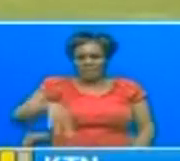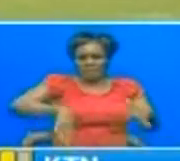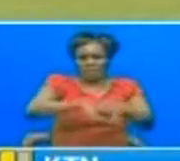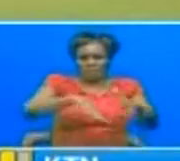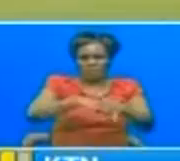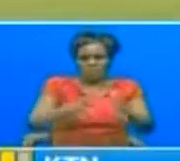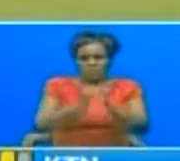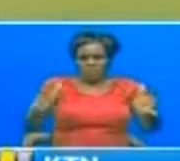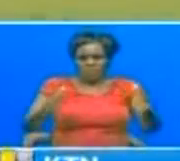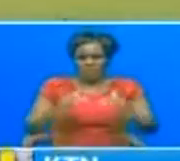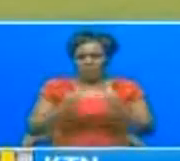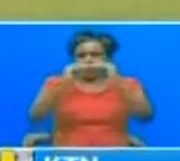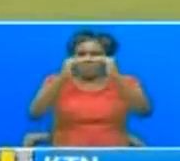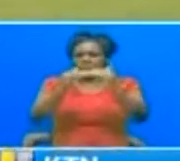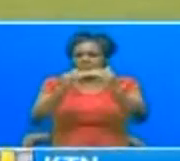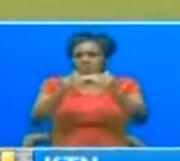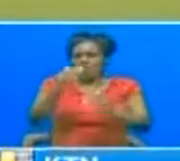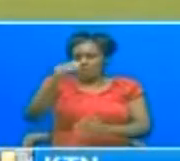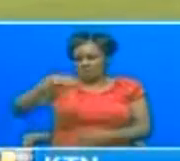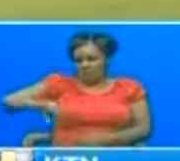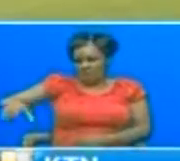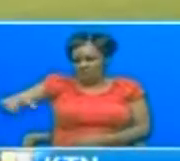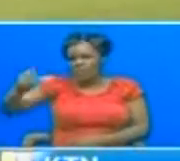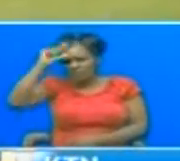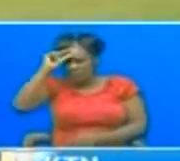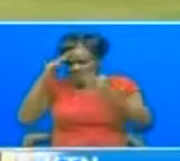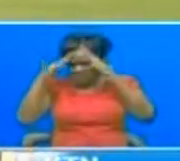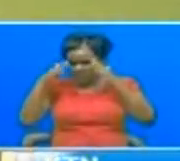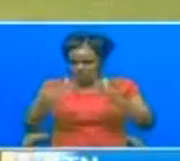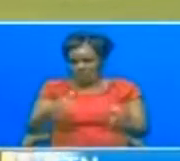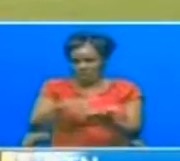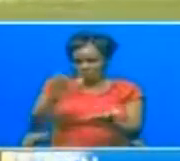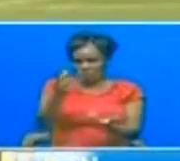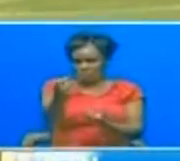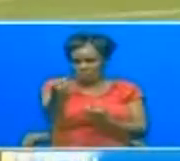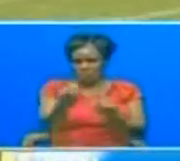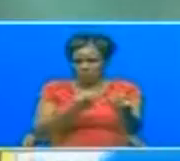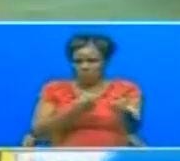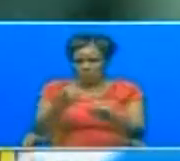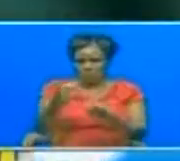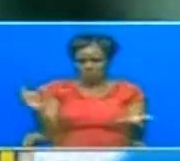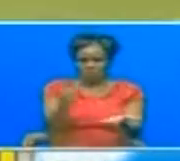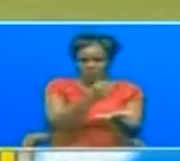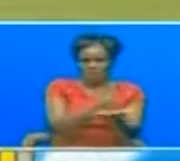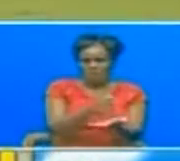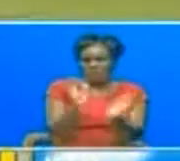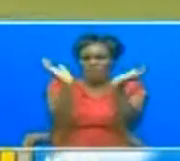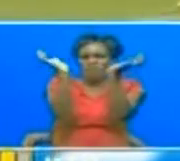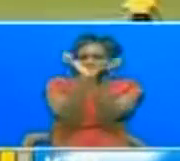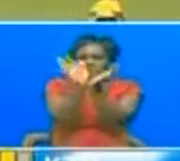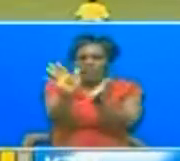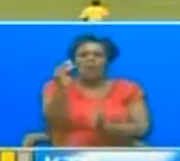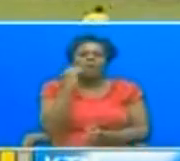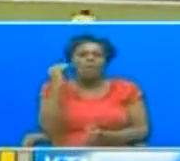gone a notch higher, as county governments take a keen interest in attracting Premier League clubs to adopt their facilities as their home